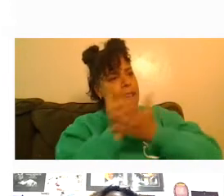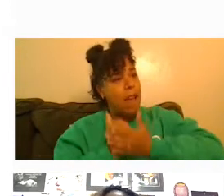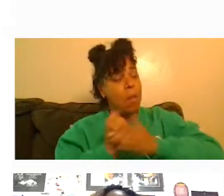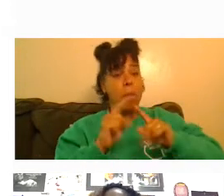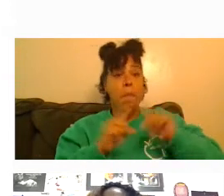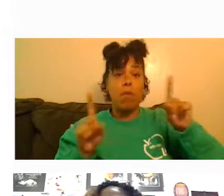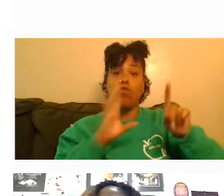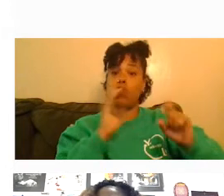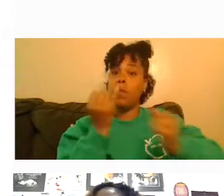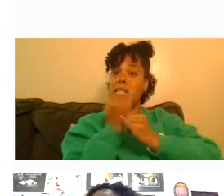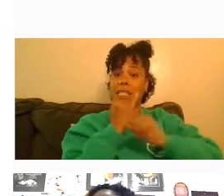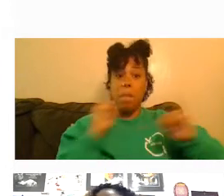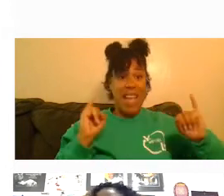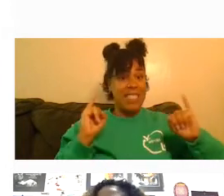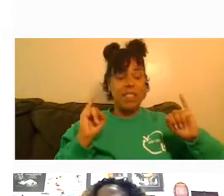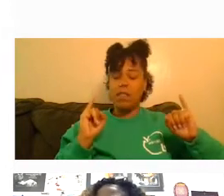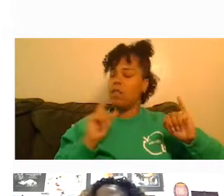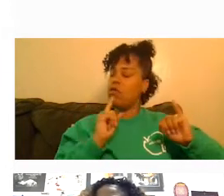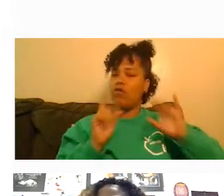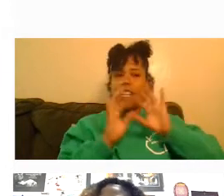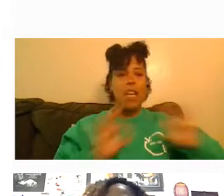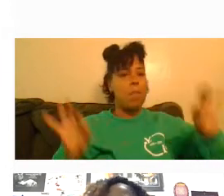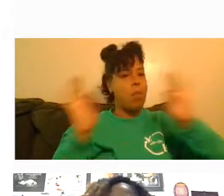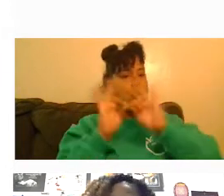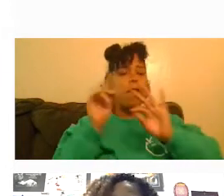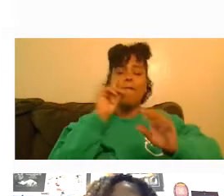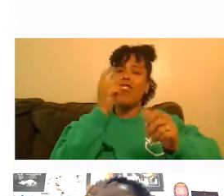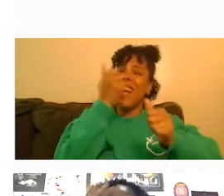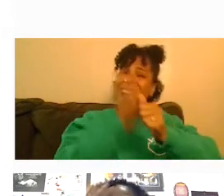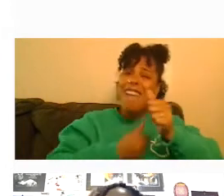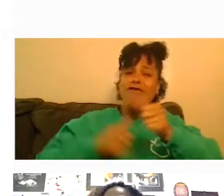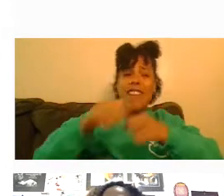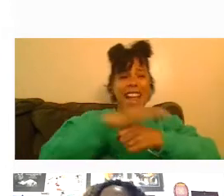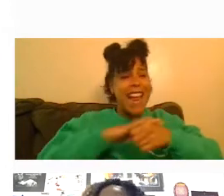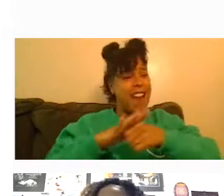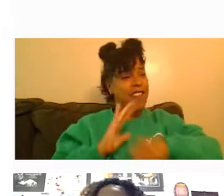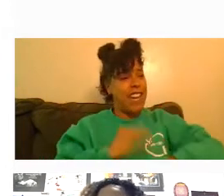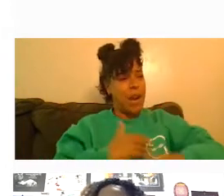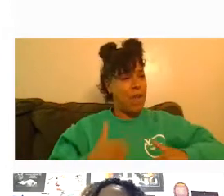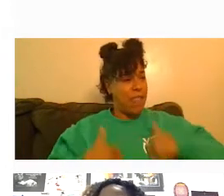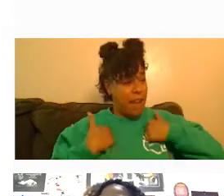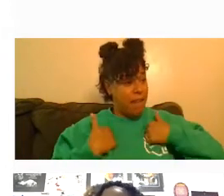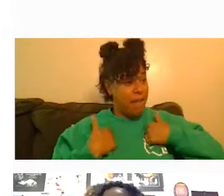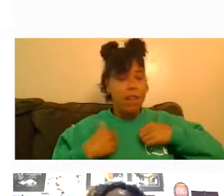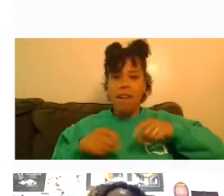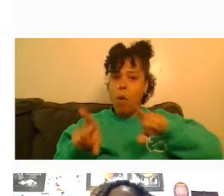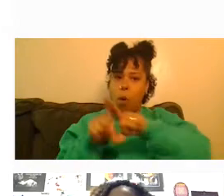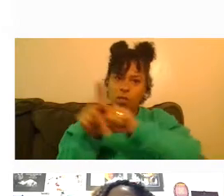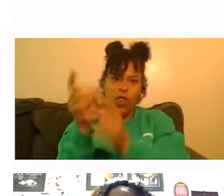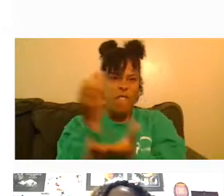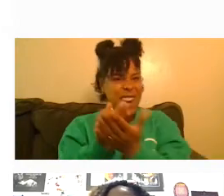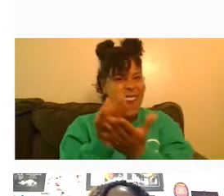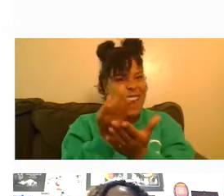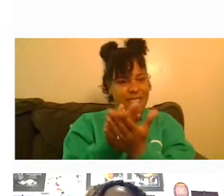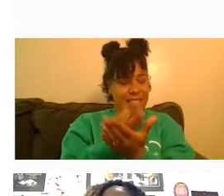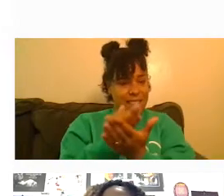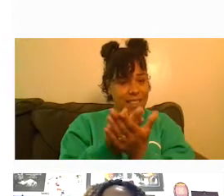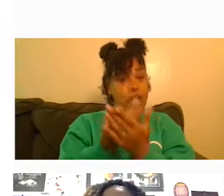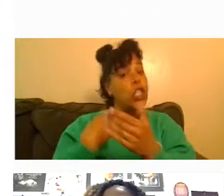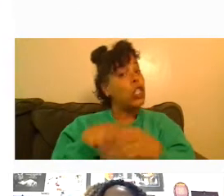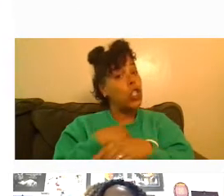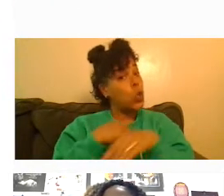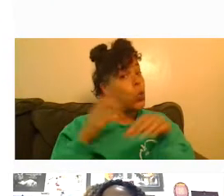position is so important in every area of our life. This is also true with our finances. So what we do at Primerica is to help you